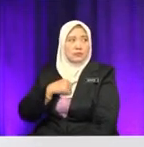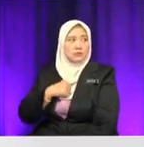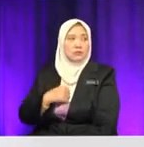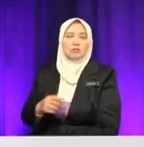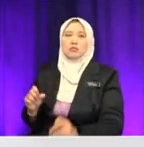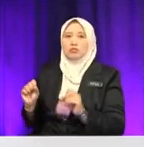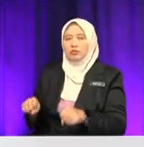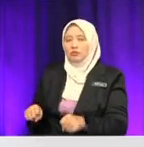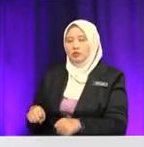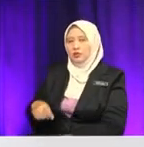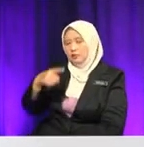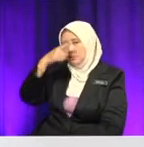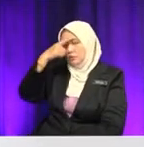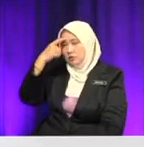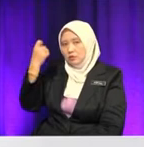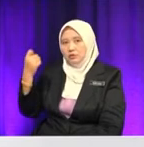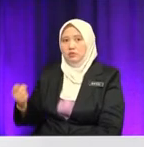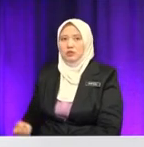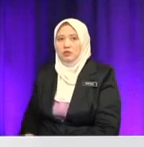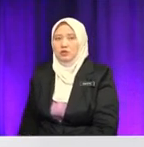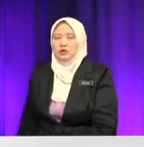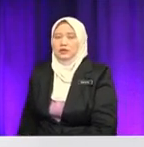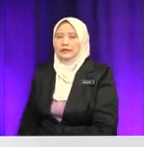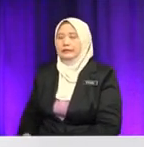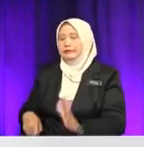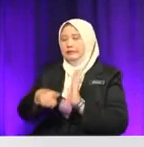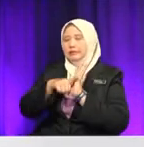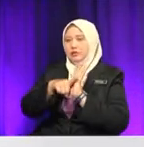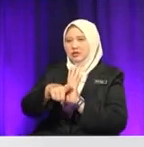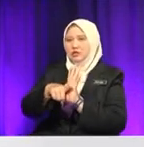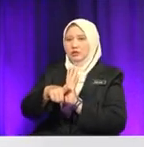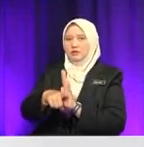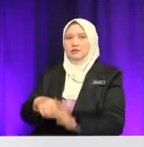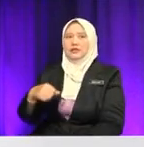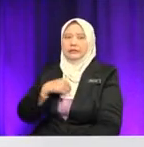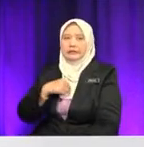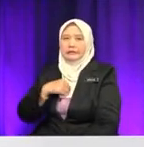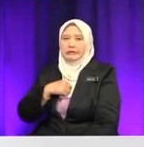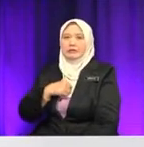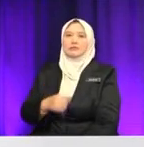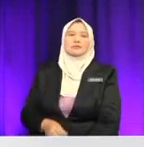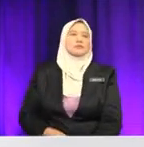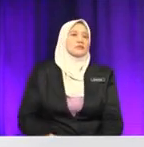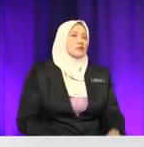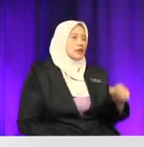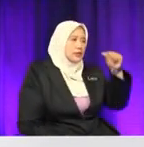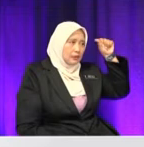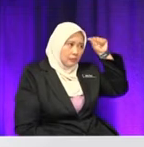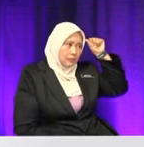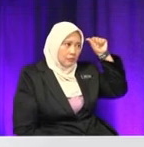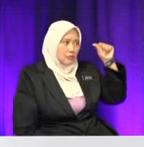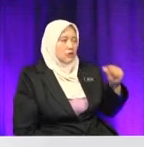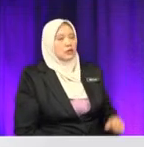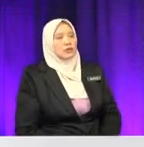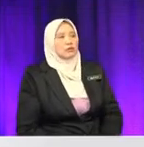they get body shaming and feel negative vibe. What do you say, Aiman? I totally agree with